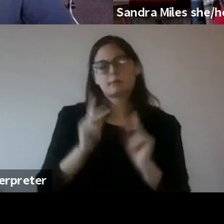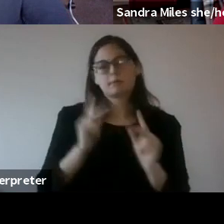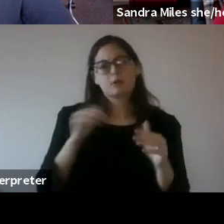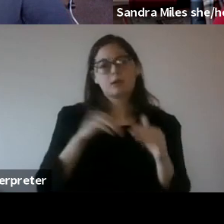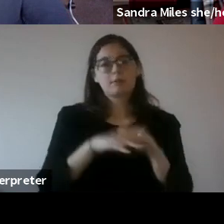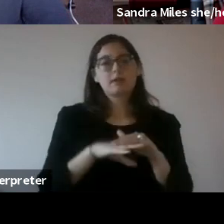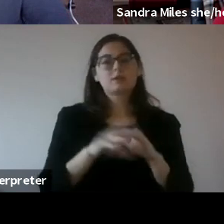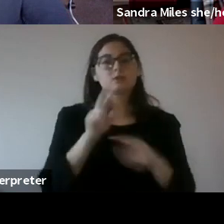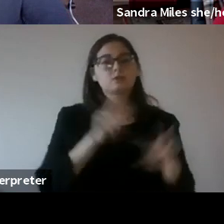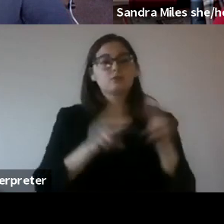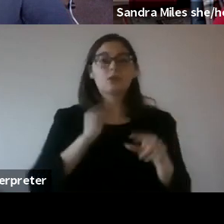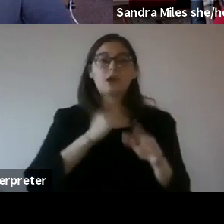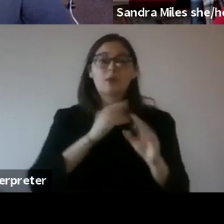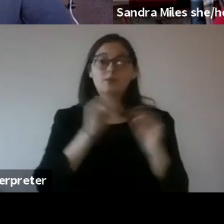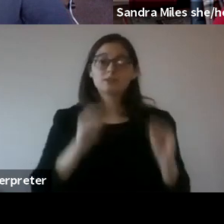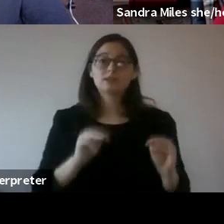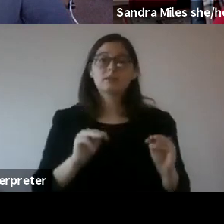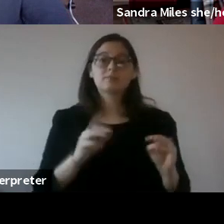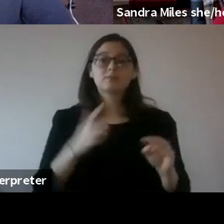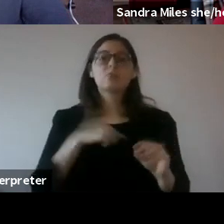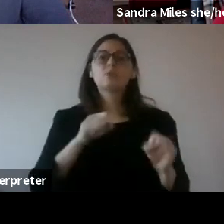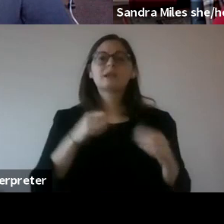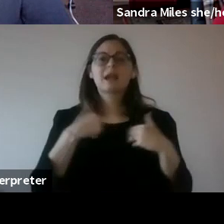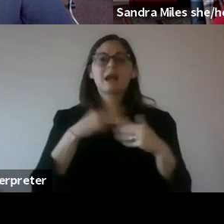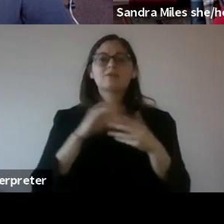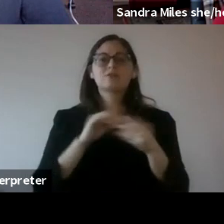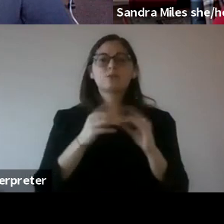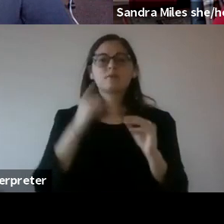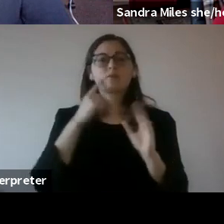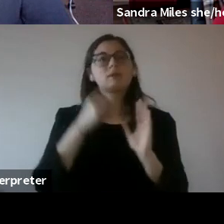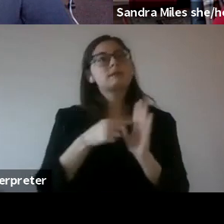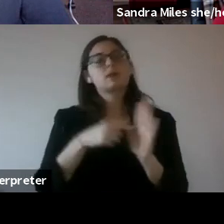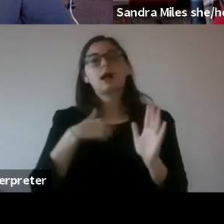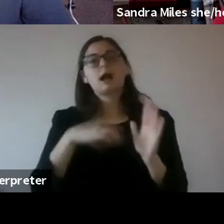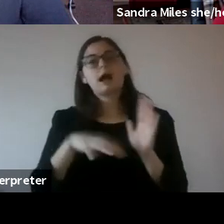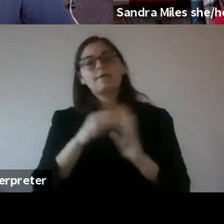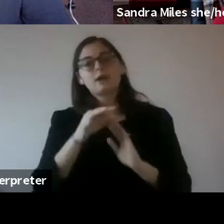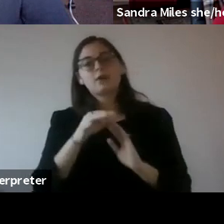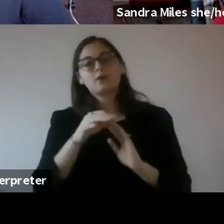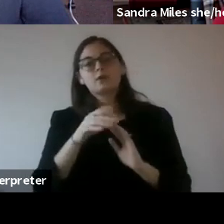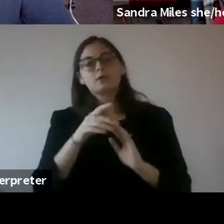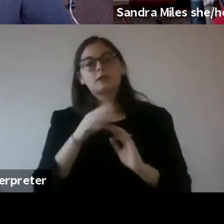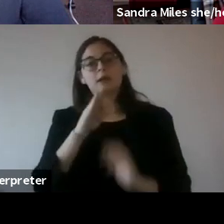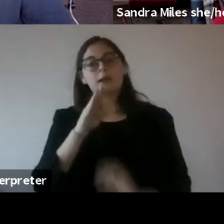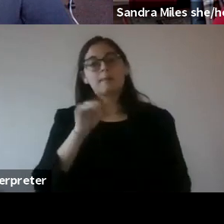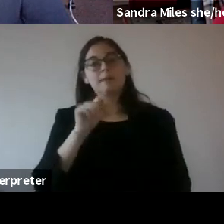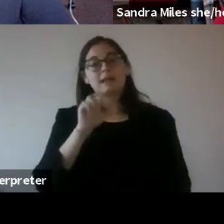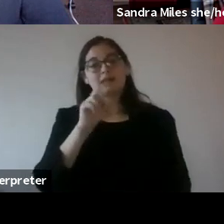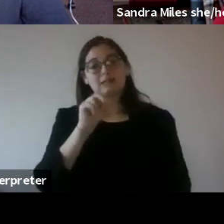to view our museum, that we can have a story. For example, I found out that there was a battalion in World War